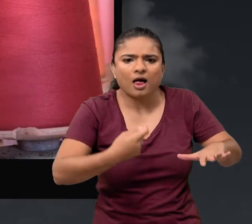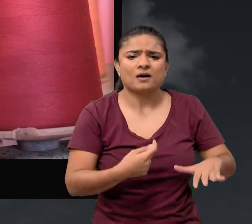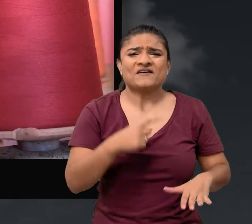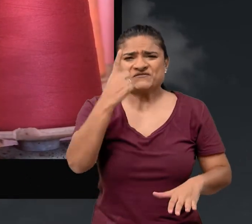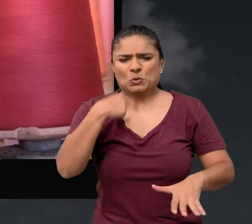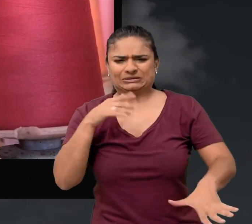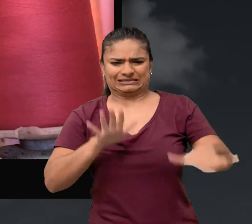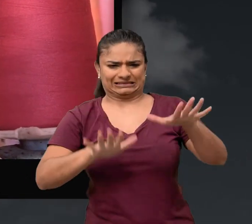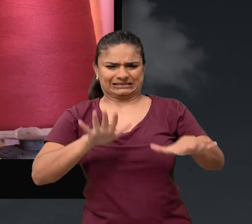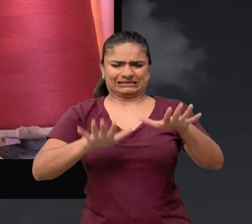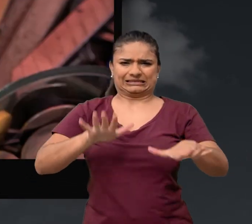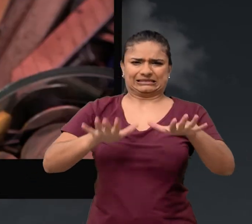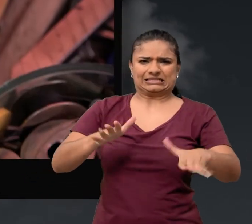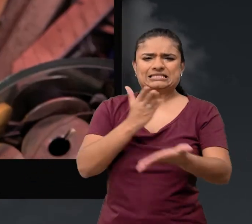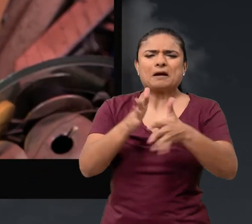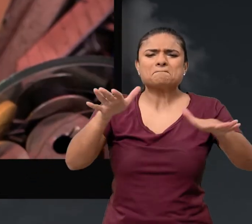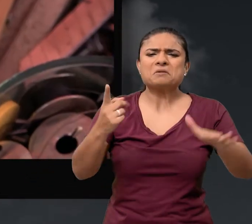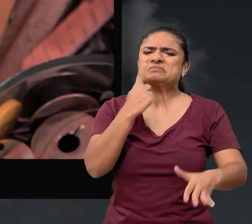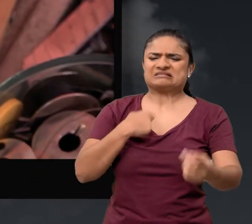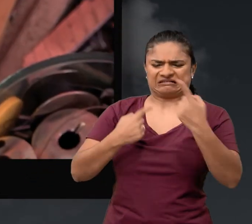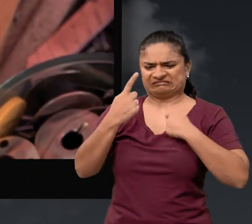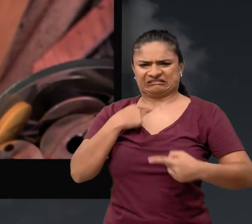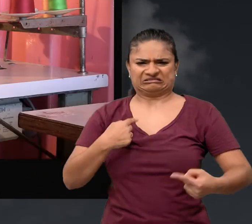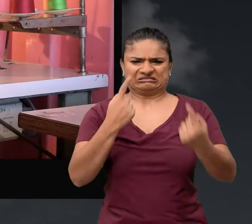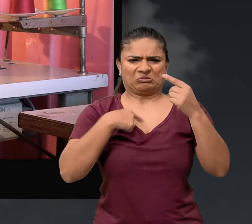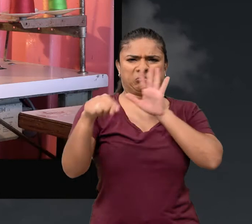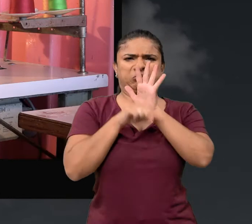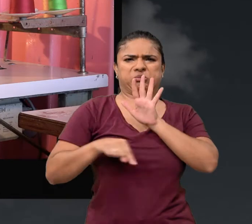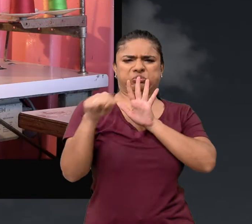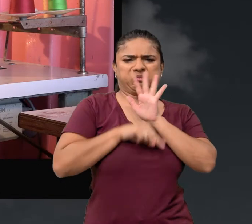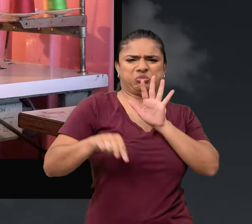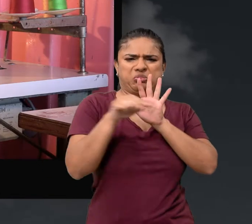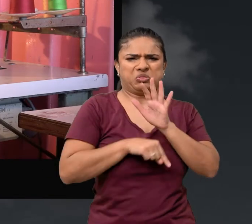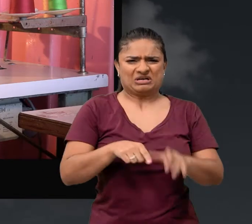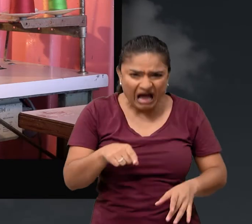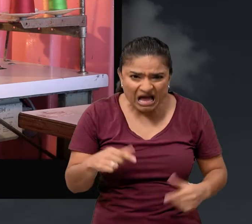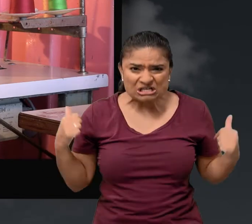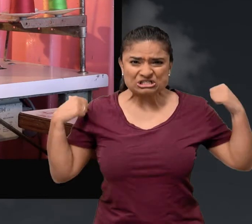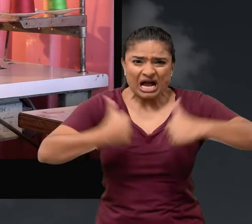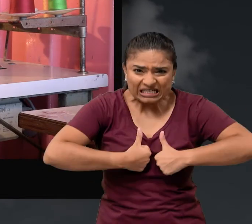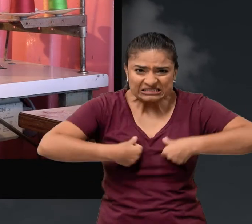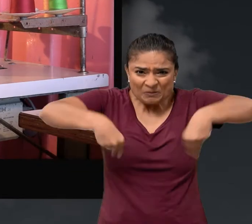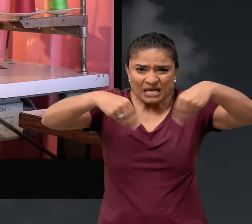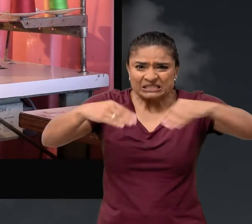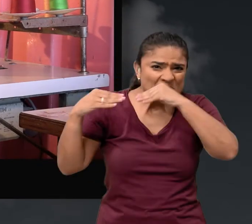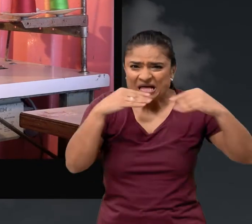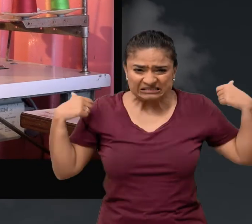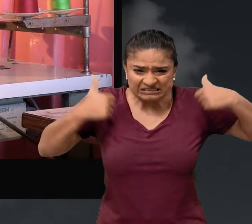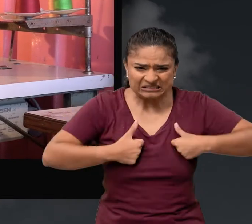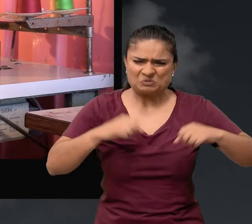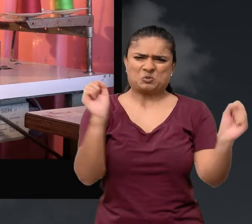I wasn't so sure at first because some people would say mean stuff. You couldn't make a jacket out